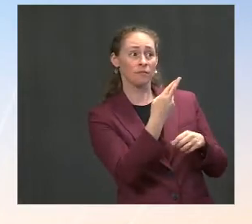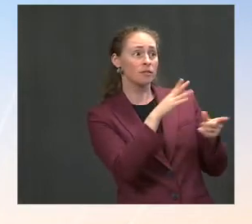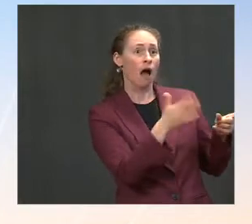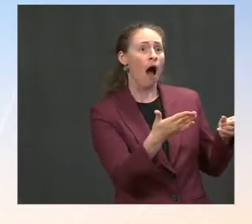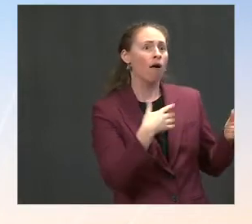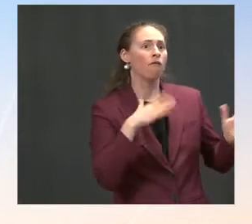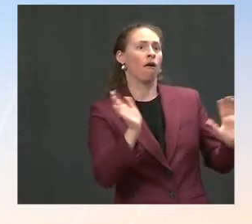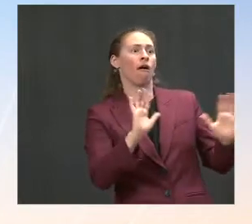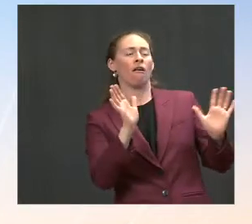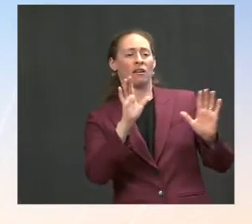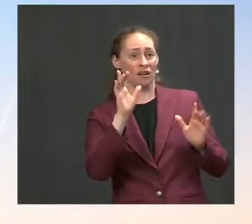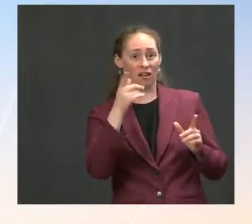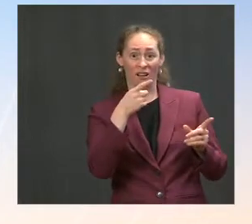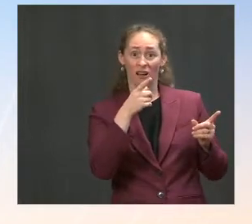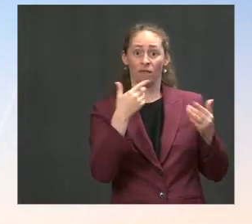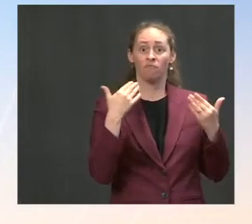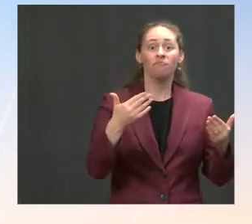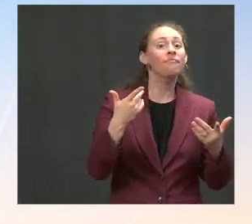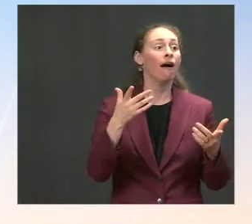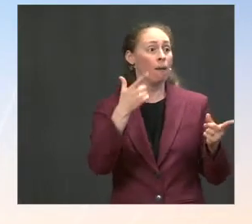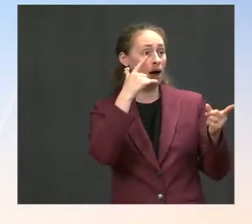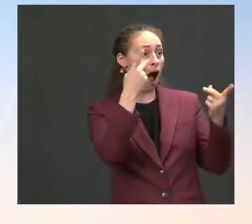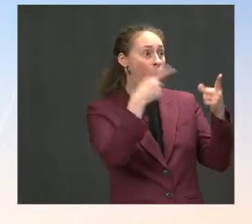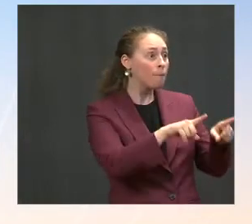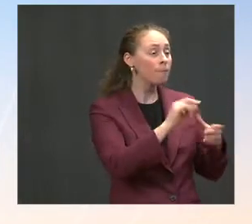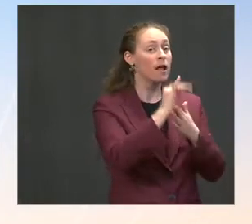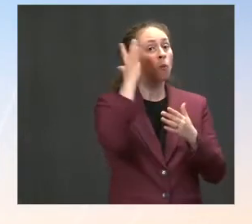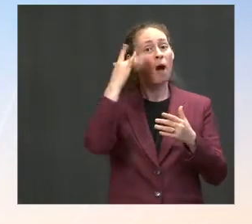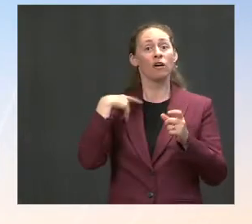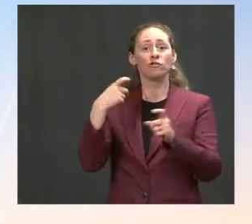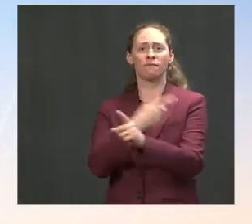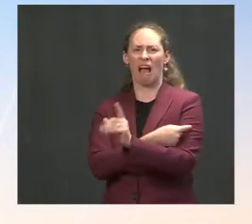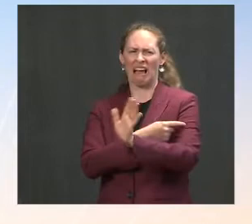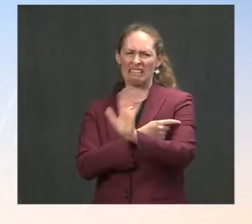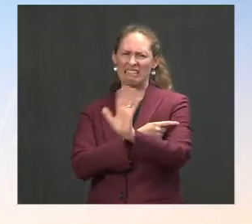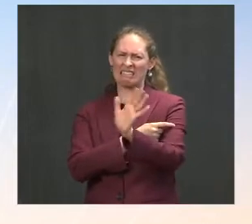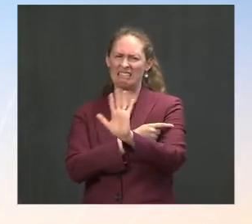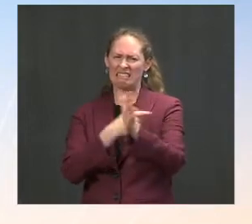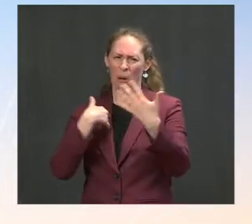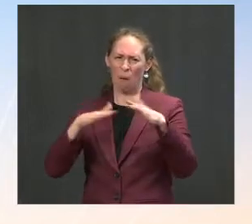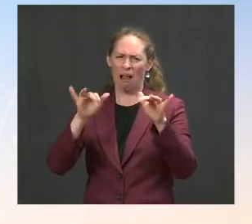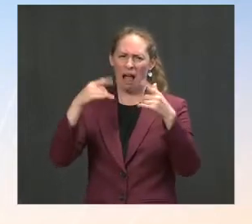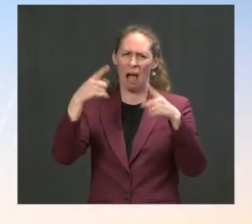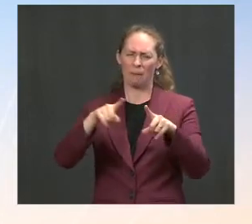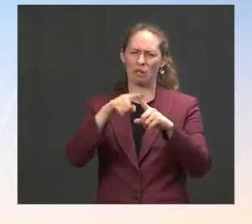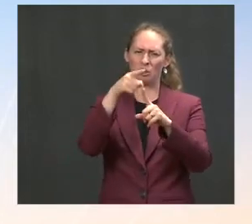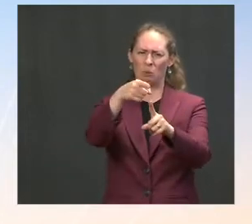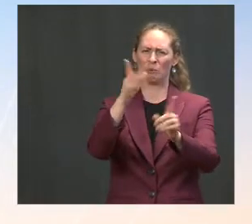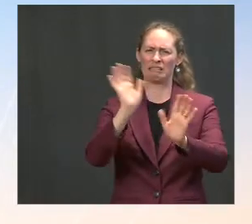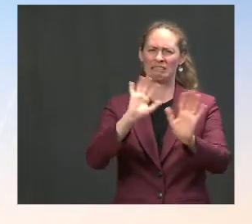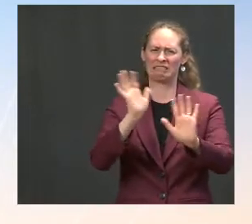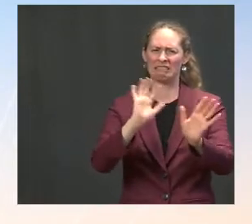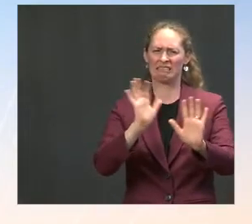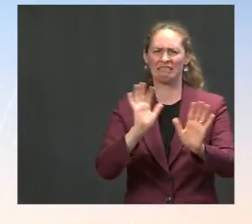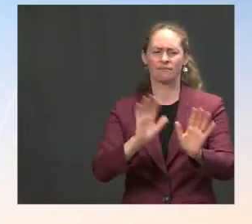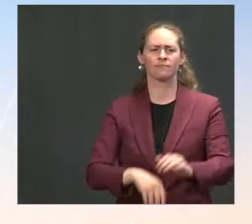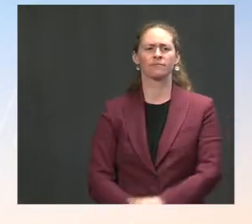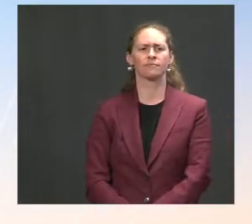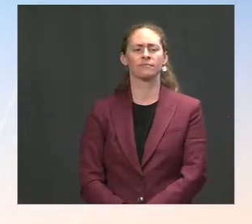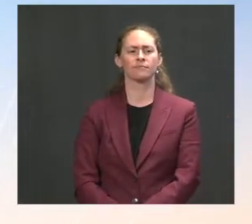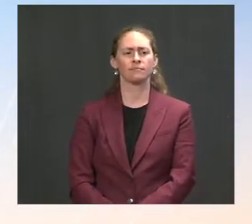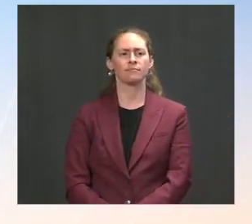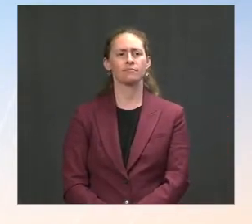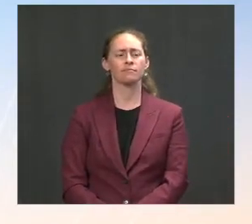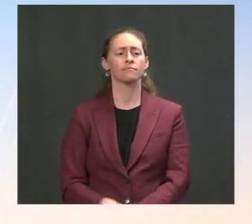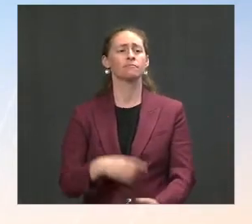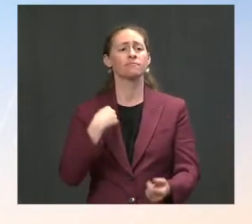to a hospital, to go to get vaccinated. We don't want that to be the case. We have seen anecdotally and through all of your reporting